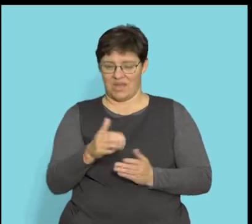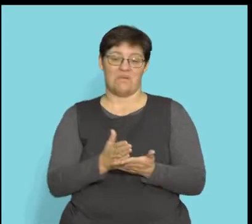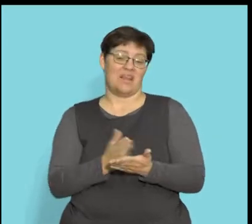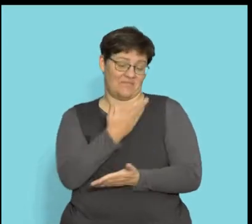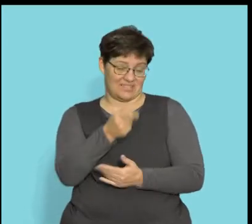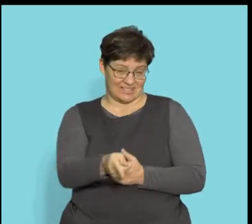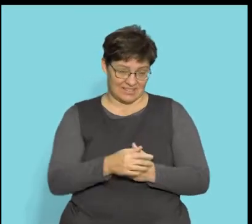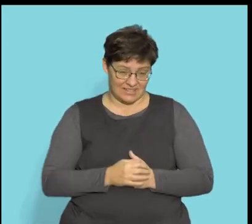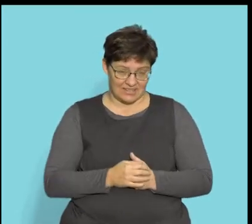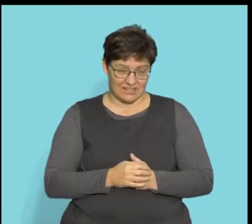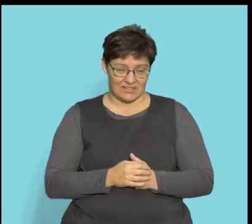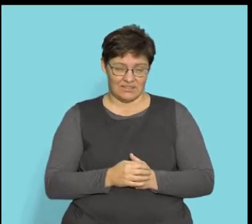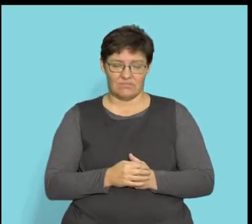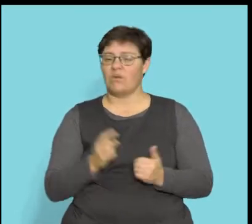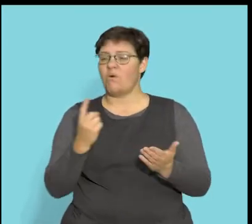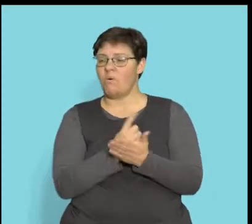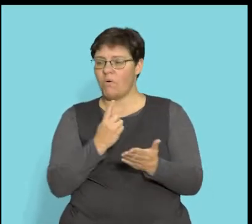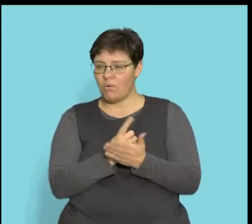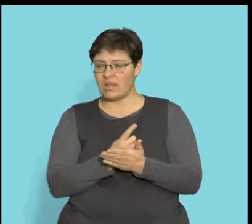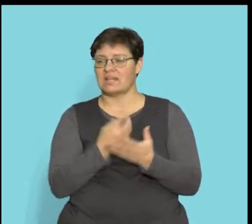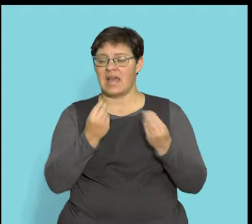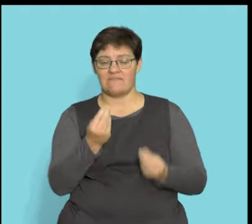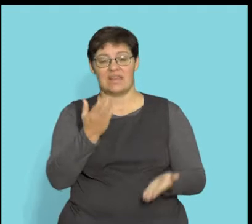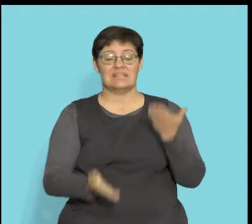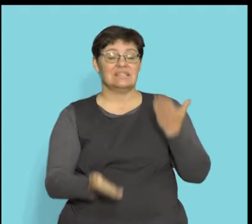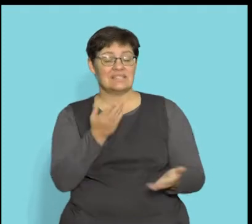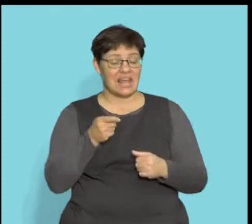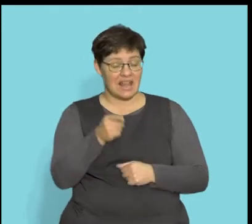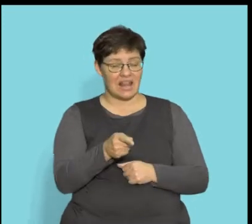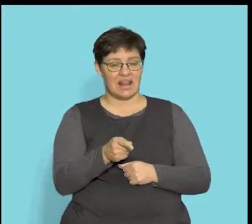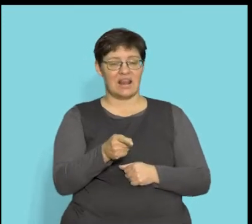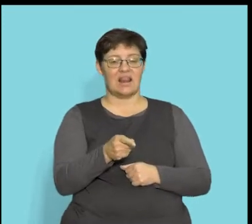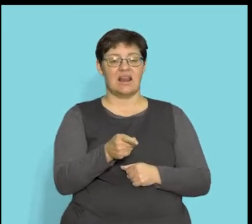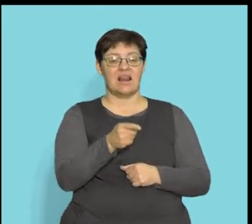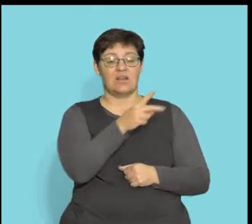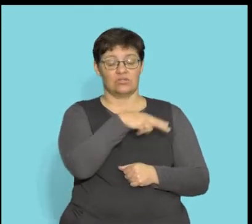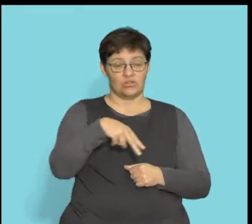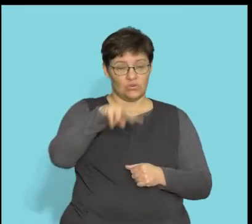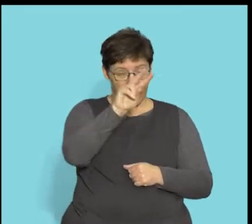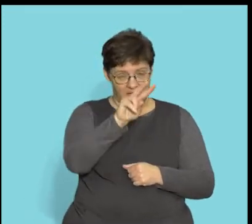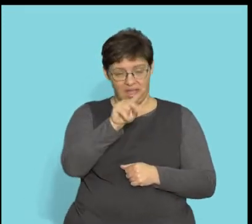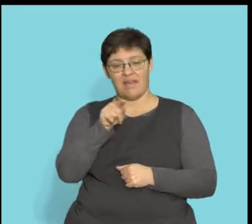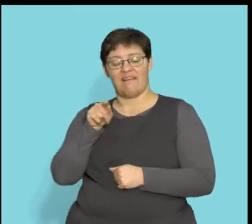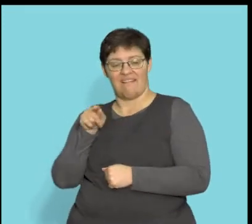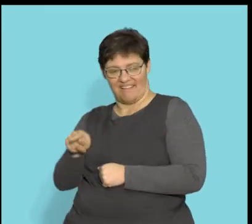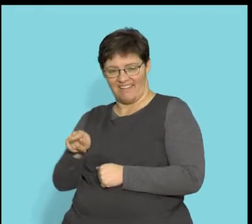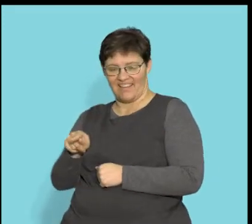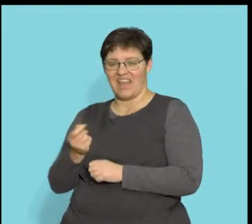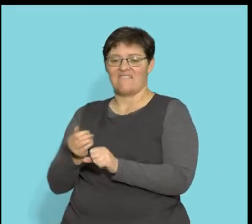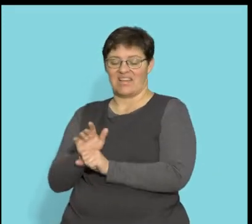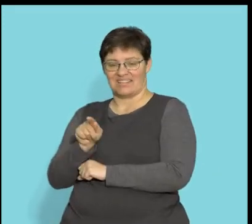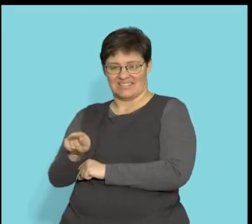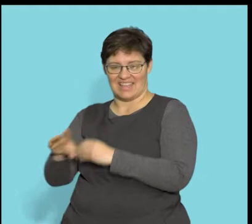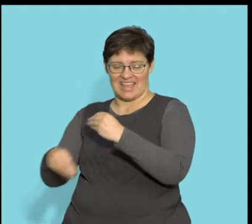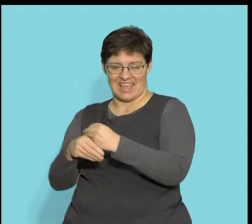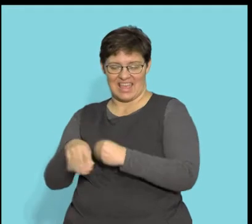an xy. I left the x out over there. So we always are going to have the scale factor squared affecting the area